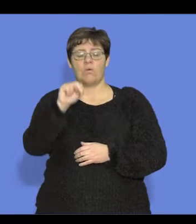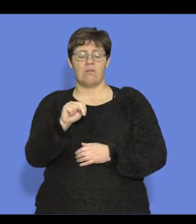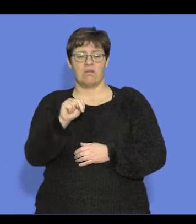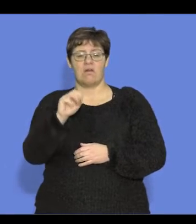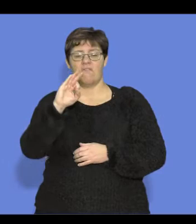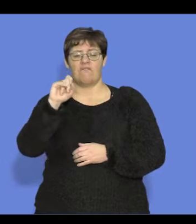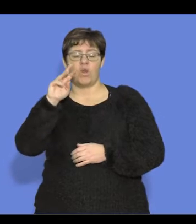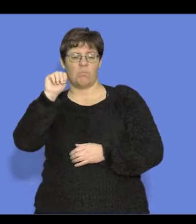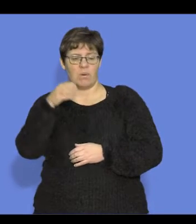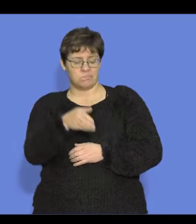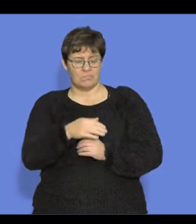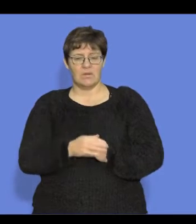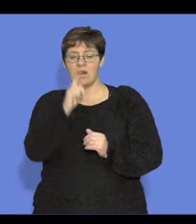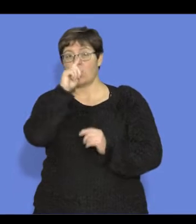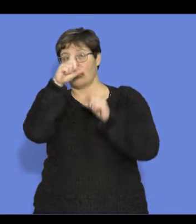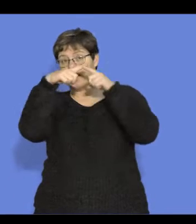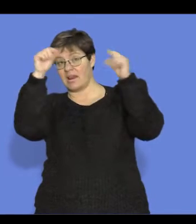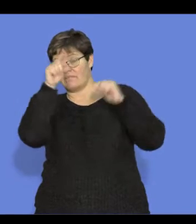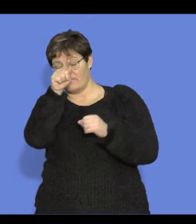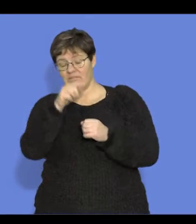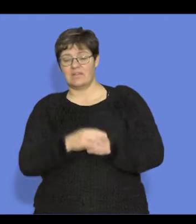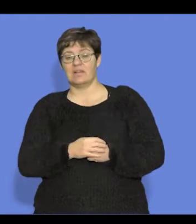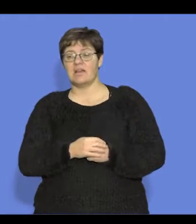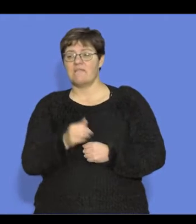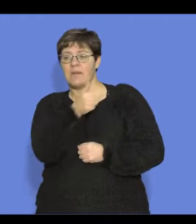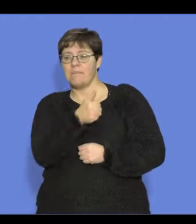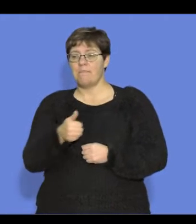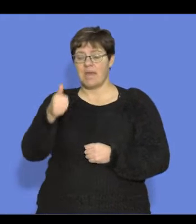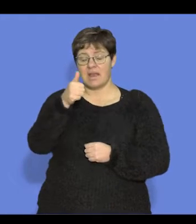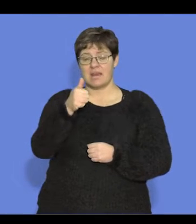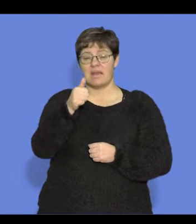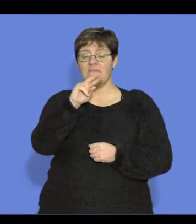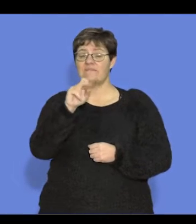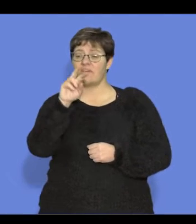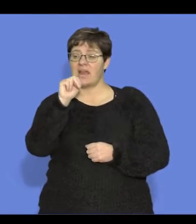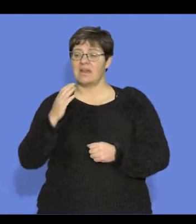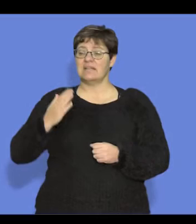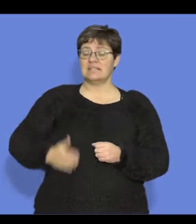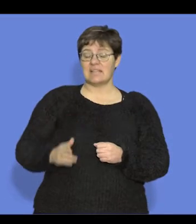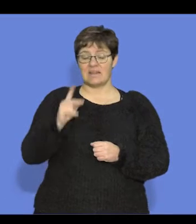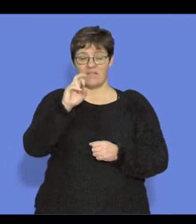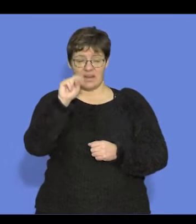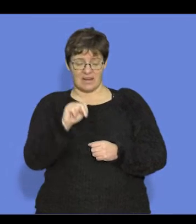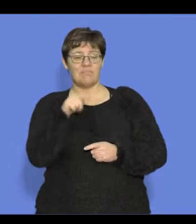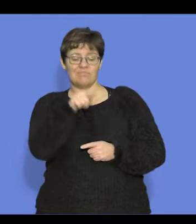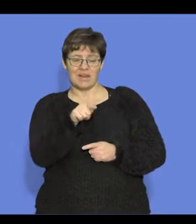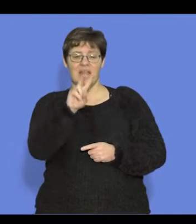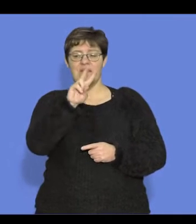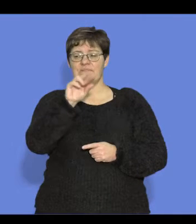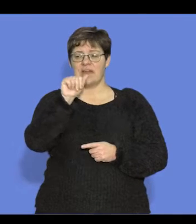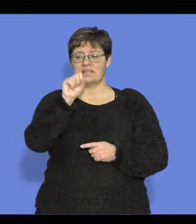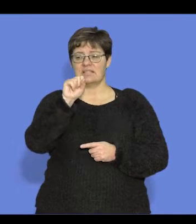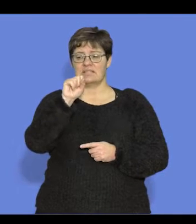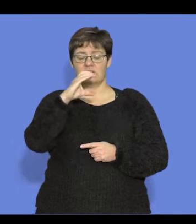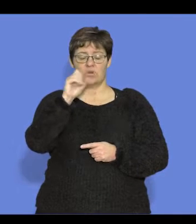look at the leaf, we have the main vein and the side veins, which have the vascular tissue, because it's